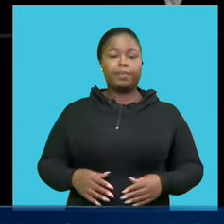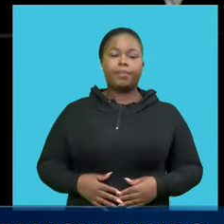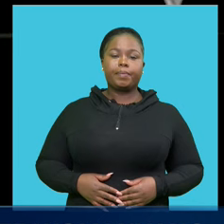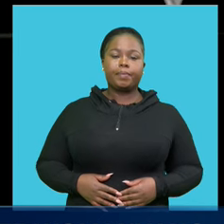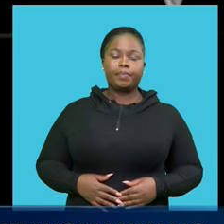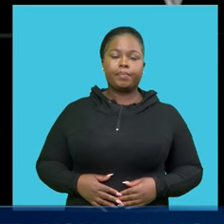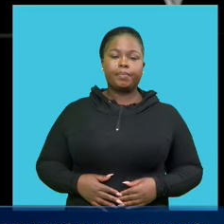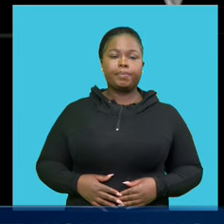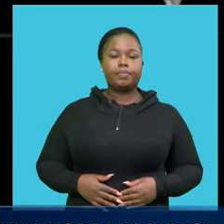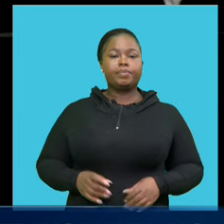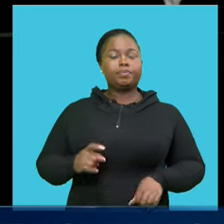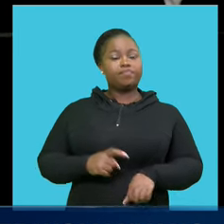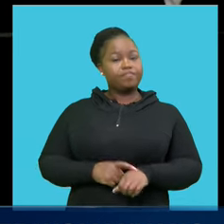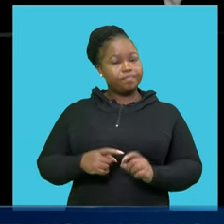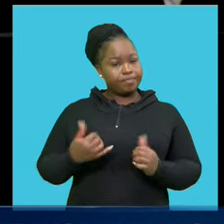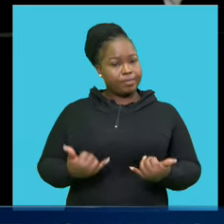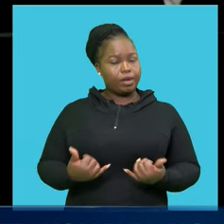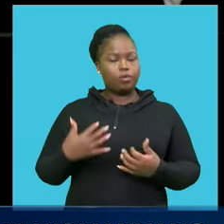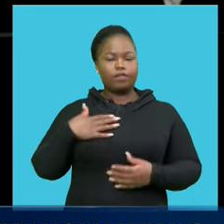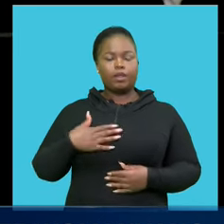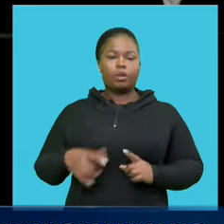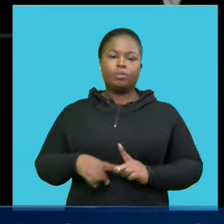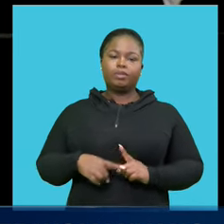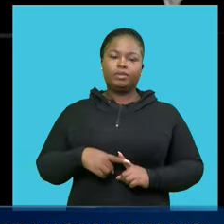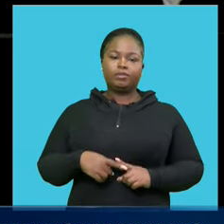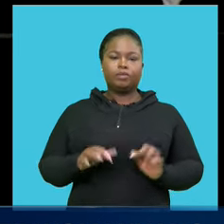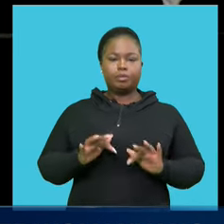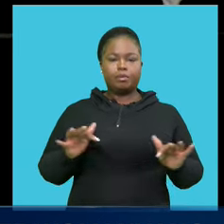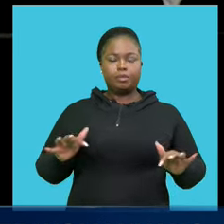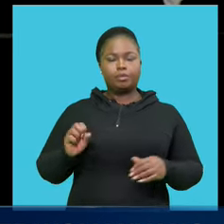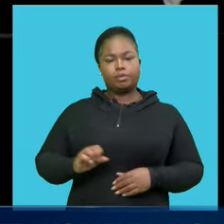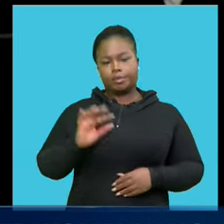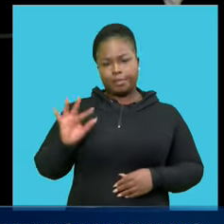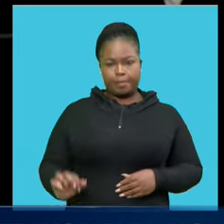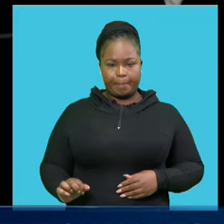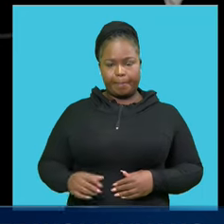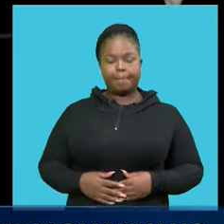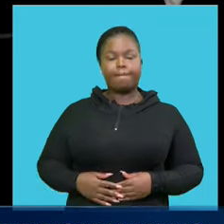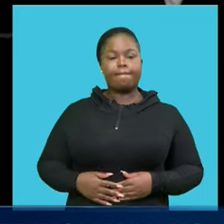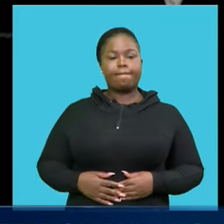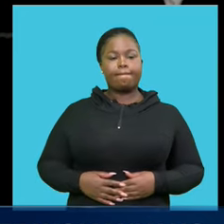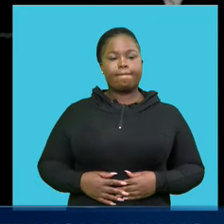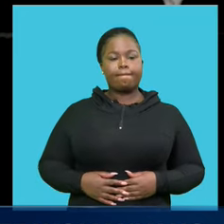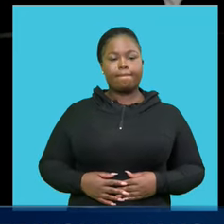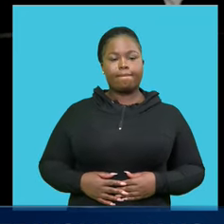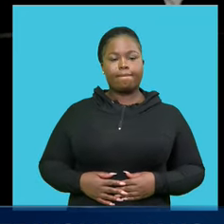It is an era of optimism for the people of our country and for its future.